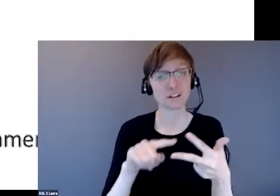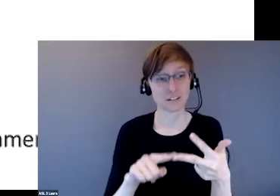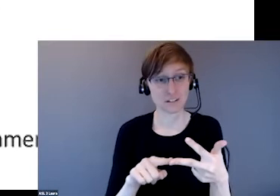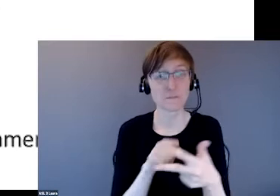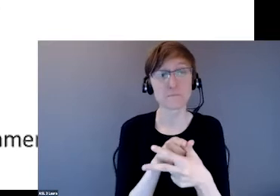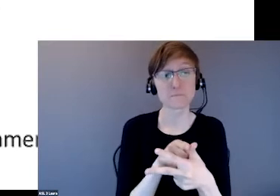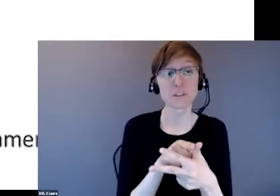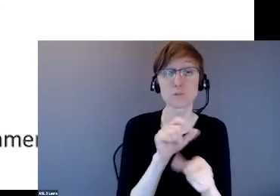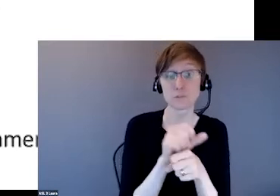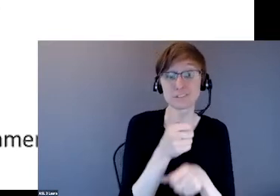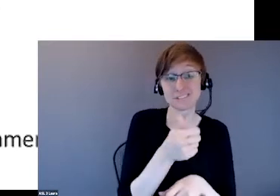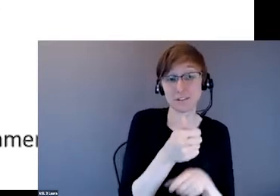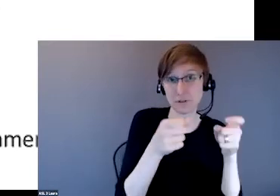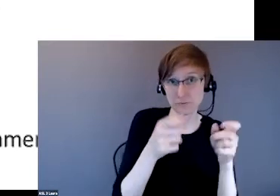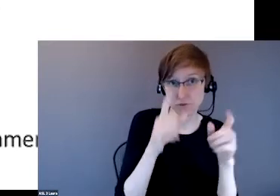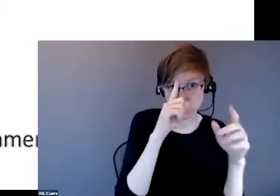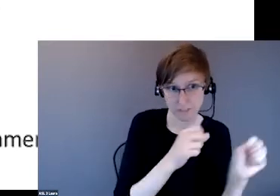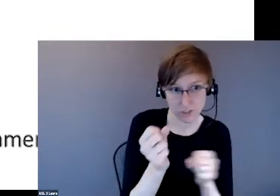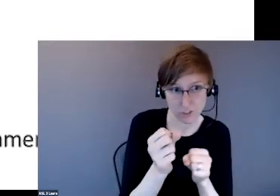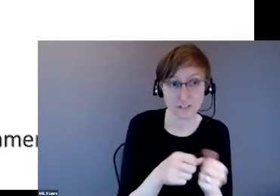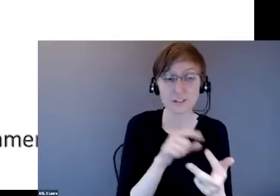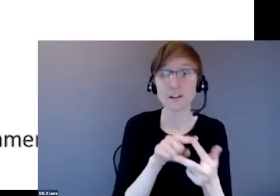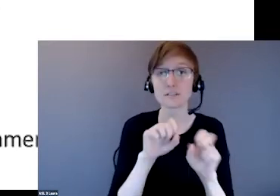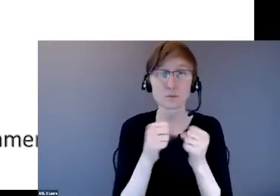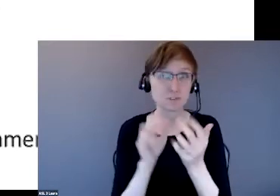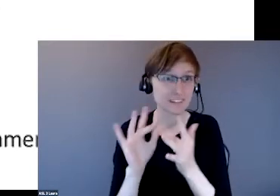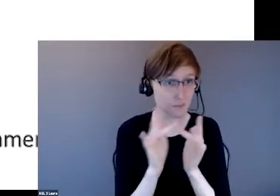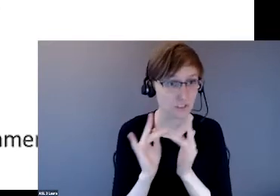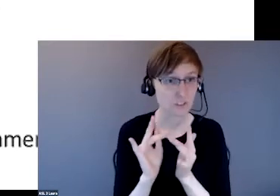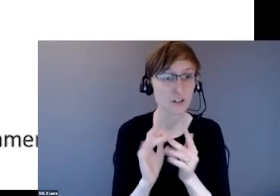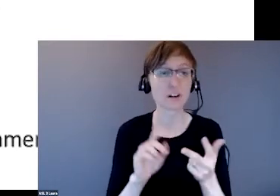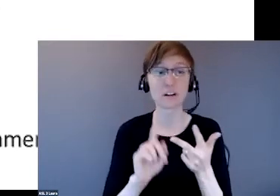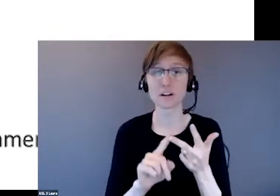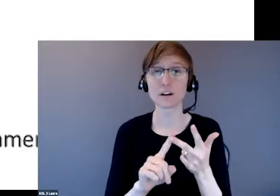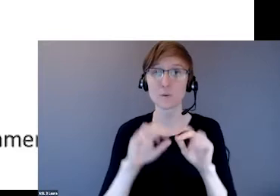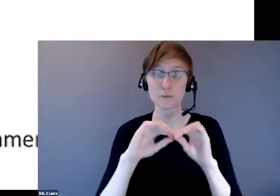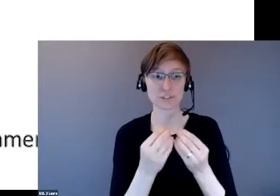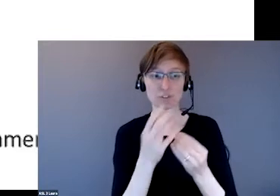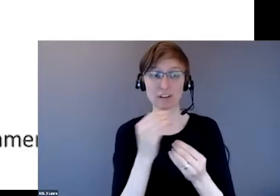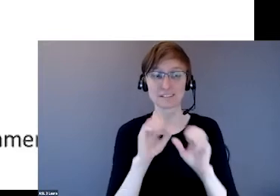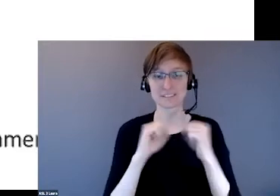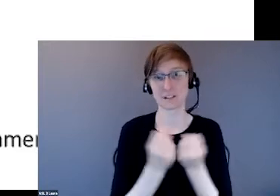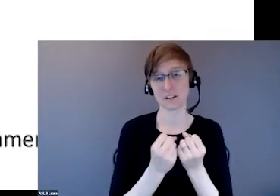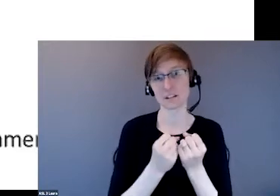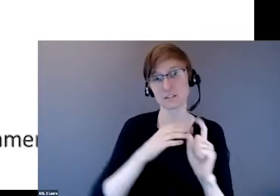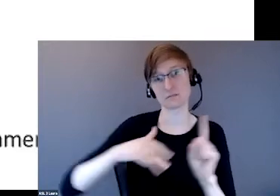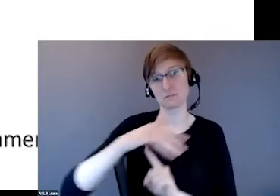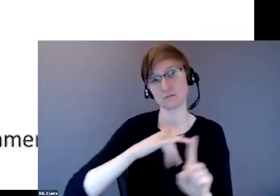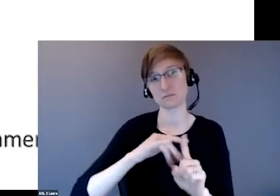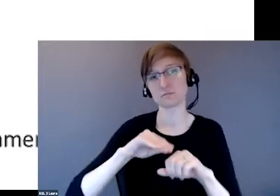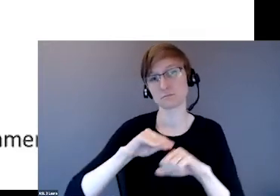networks, and organizational and societal factors. And very importantly, organizations of various forms as